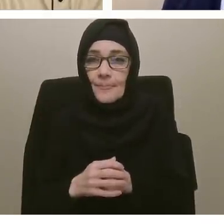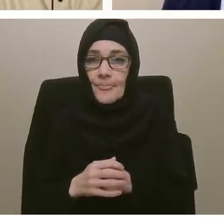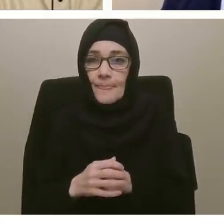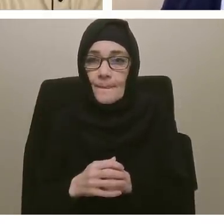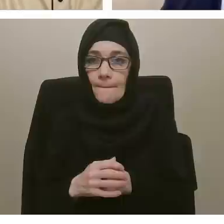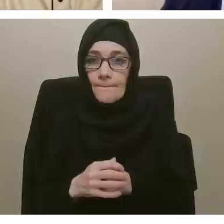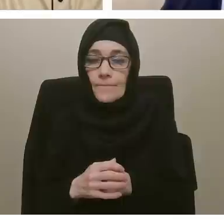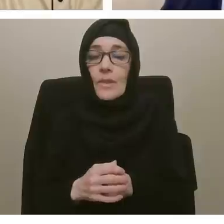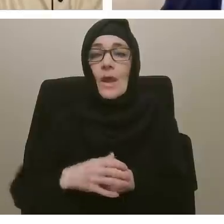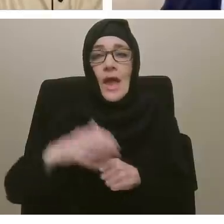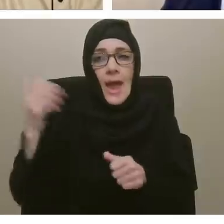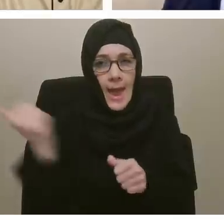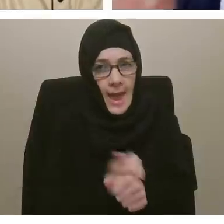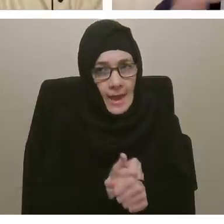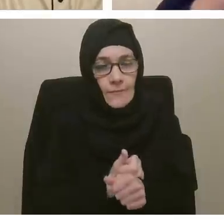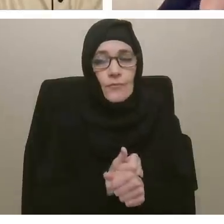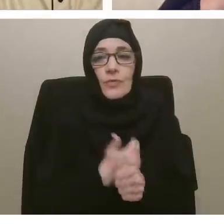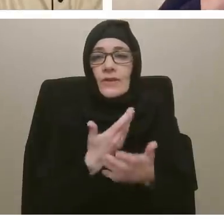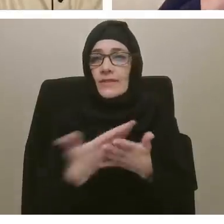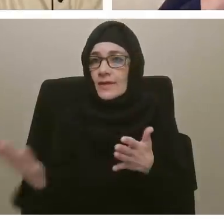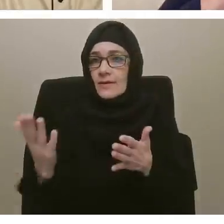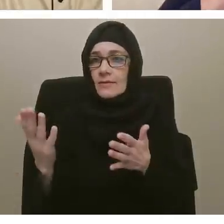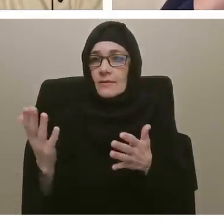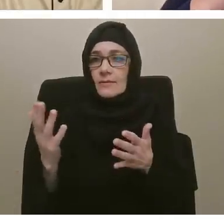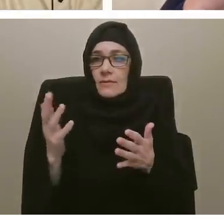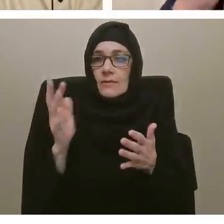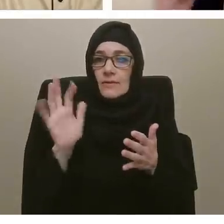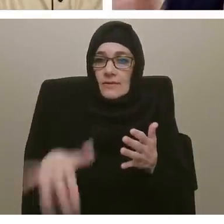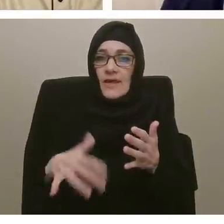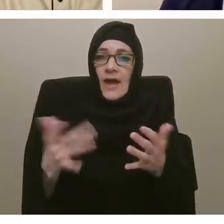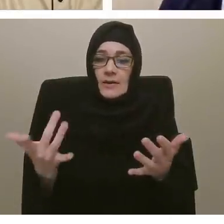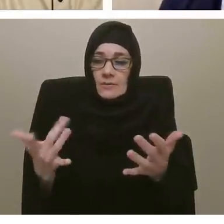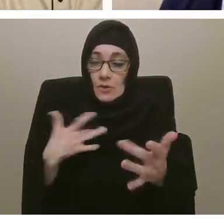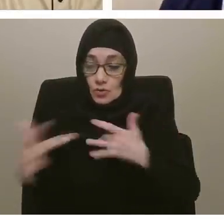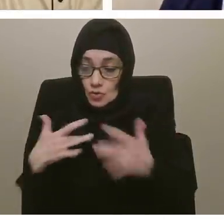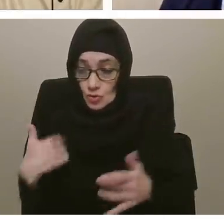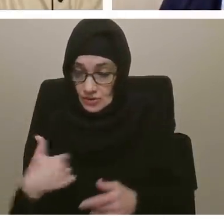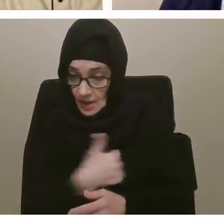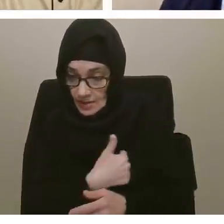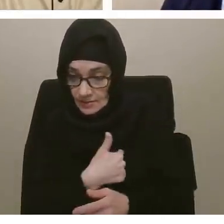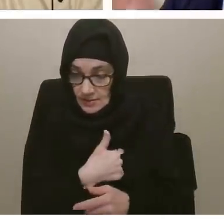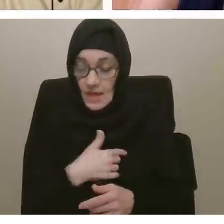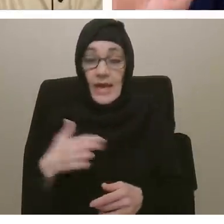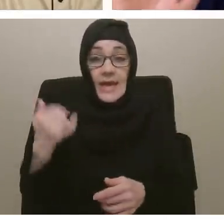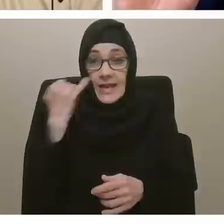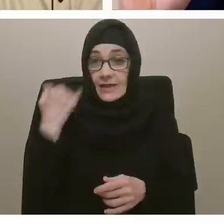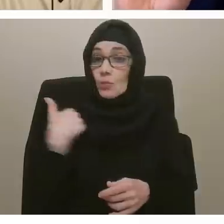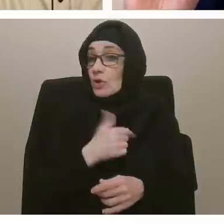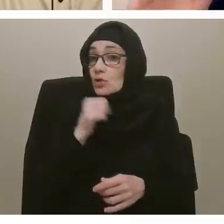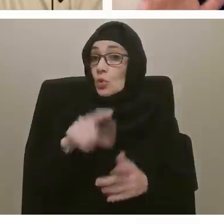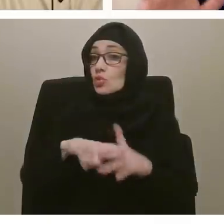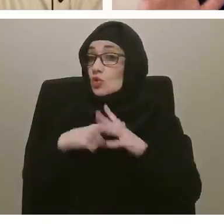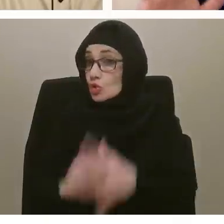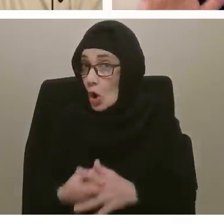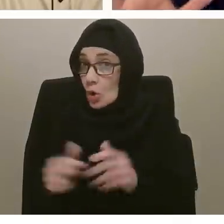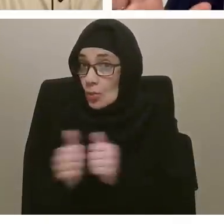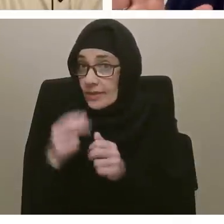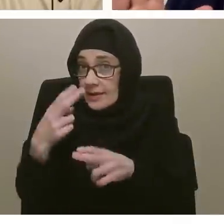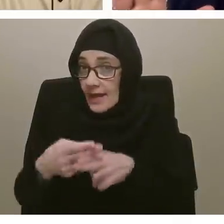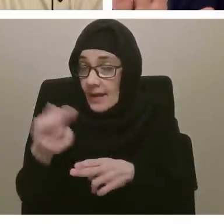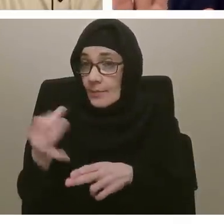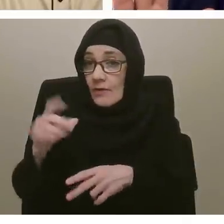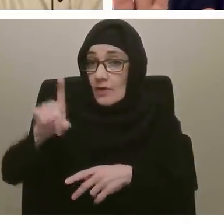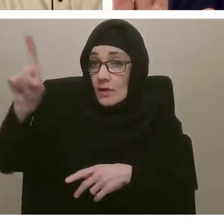aqta." Every matter of concern that does not begin with "in the name of Allah." Don't forget now, the ba has